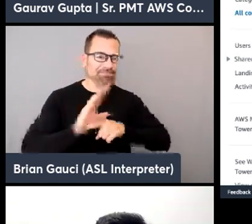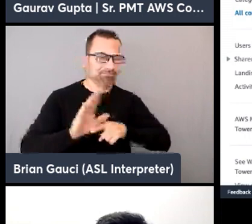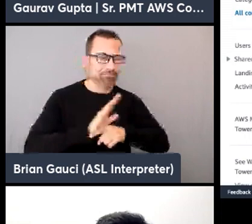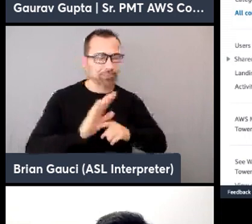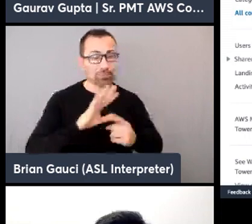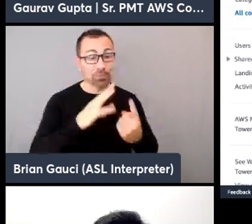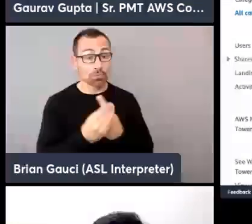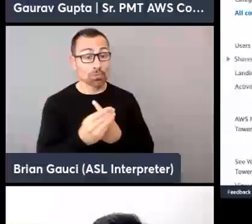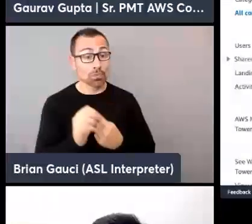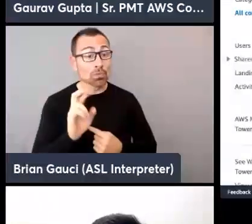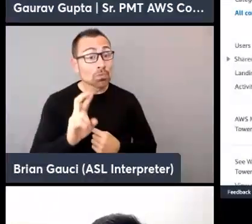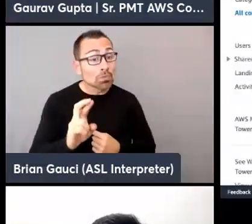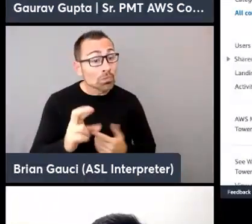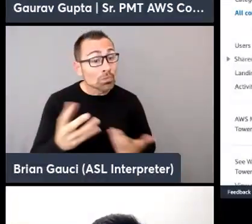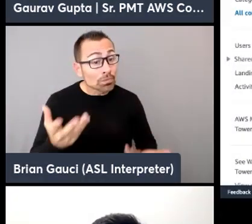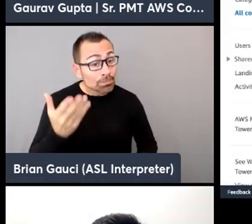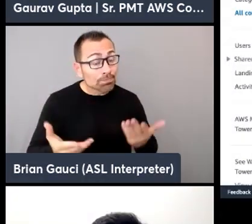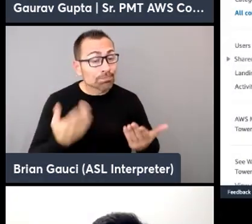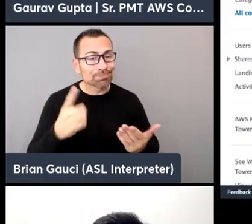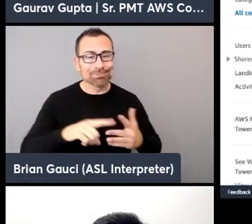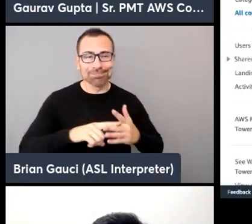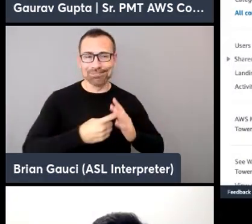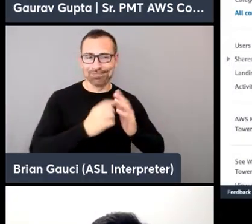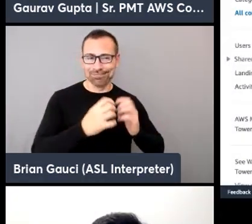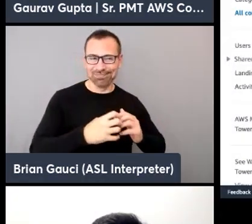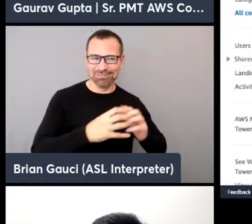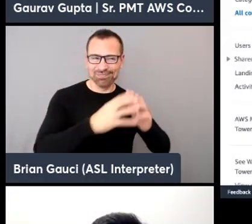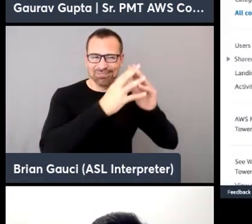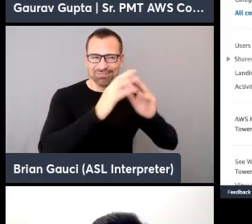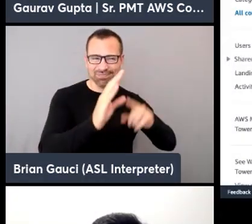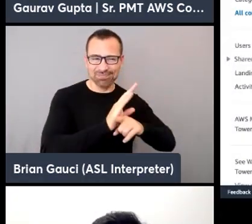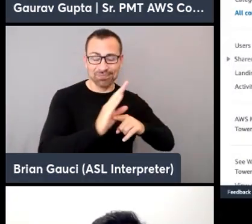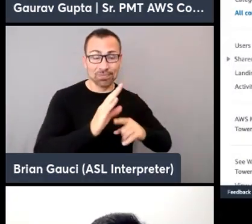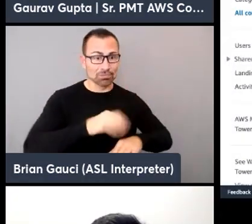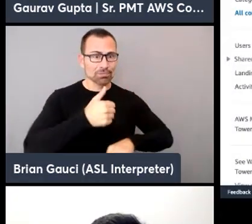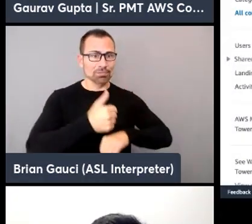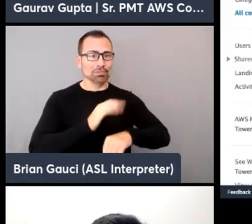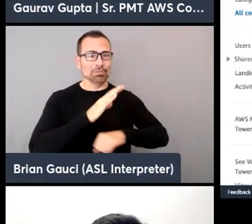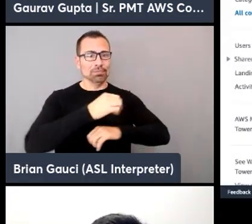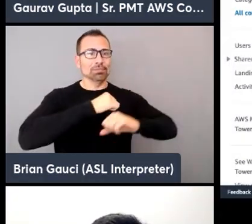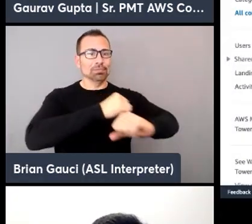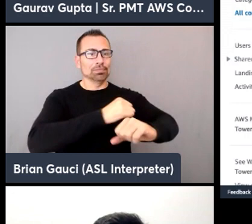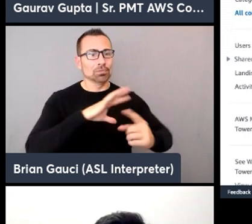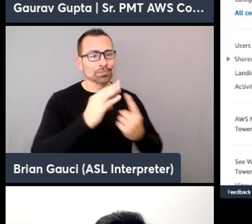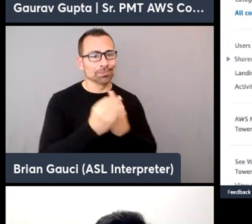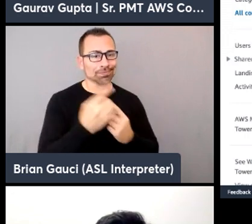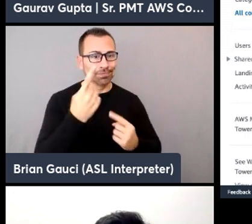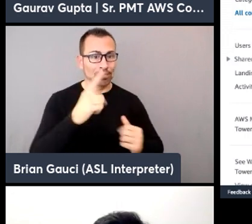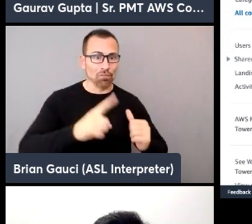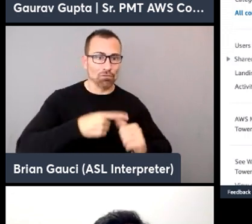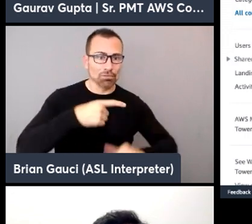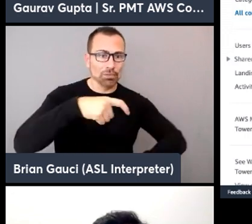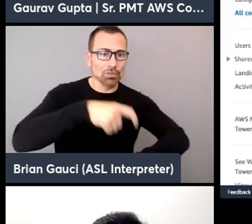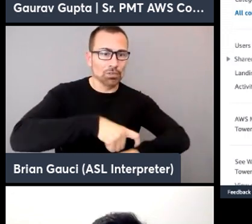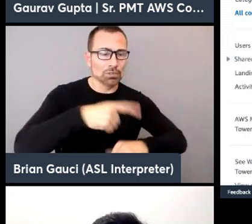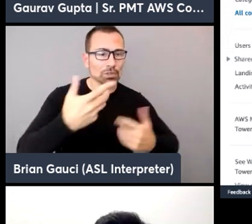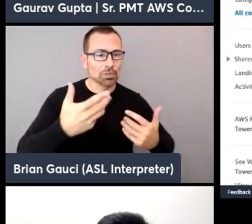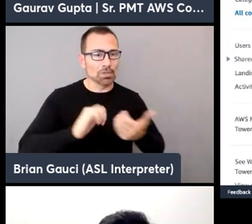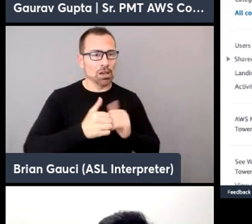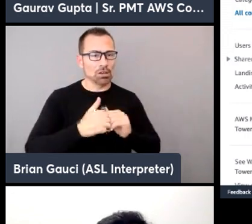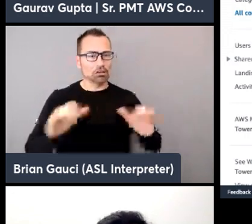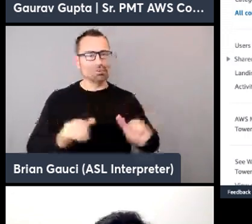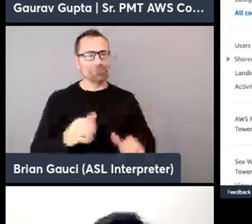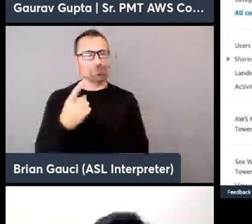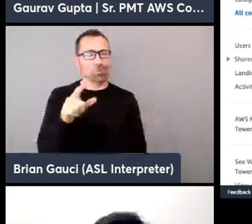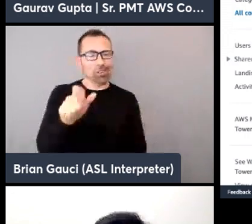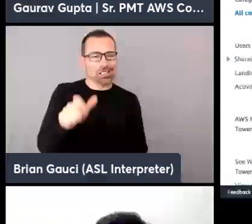maybe even for startups, like you're setting up your secure environment for the first time. How do you do it in a one click or